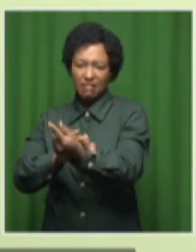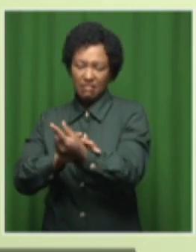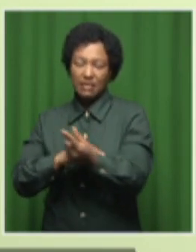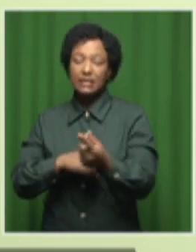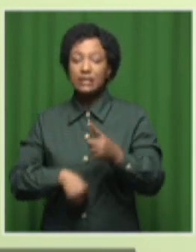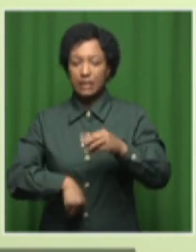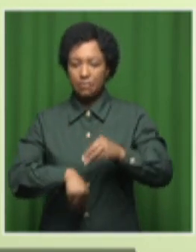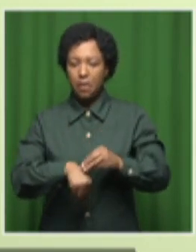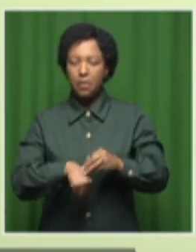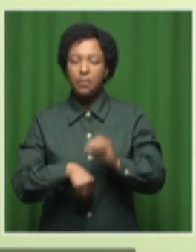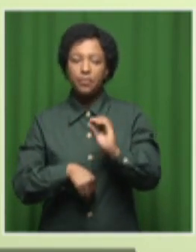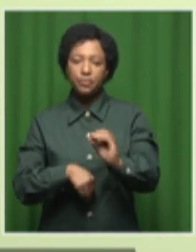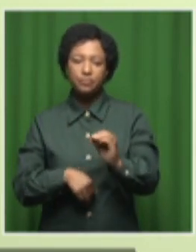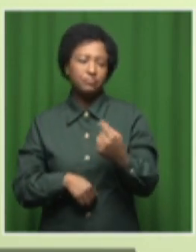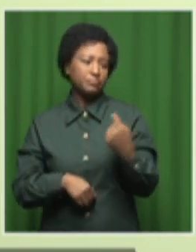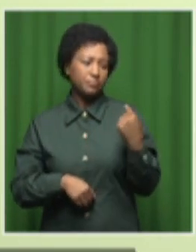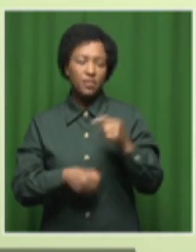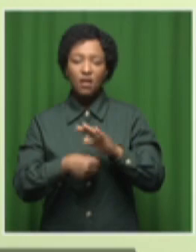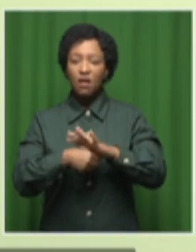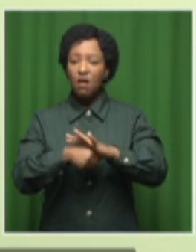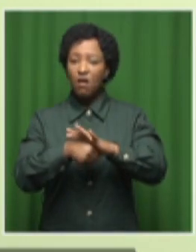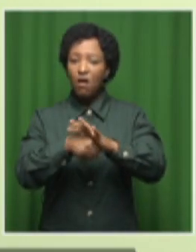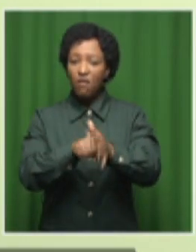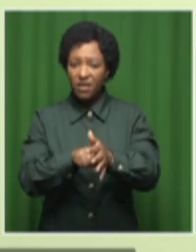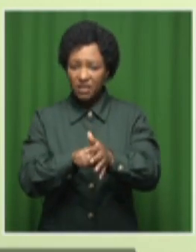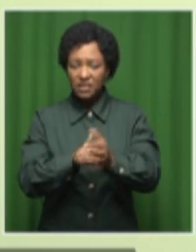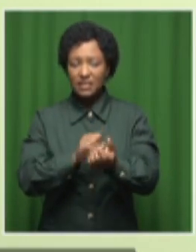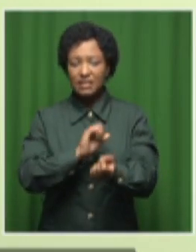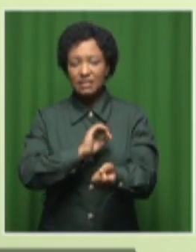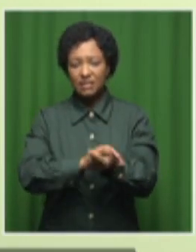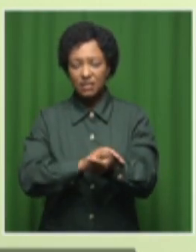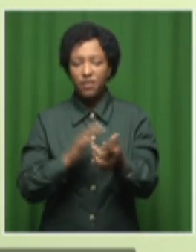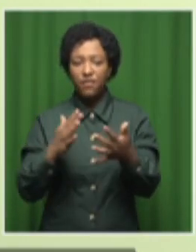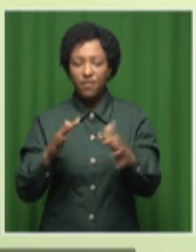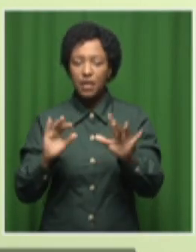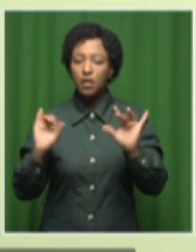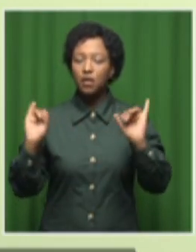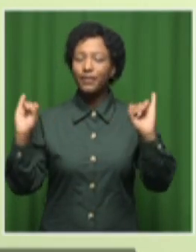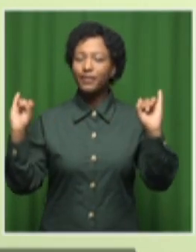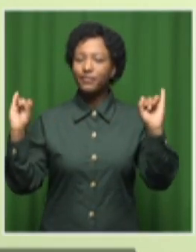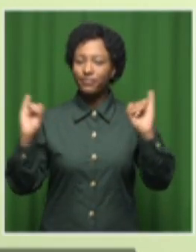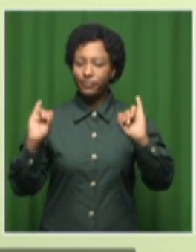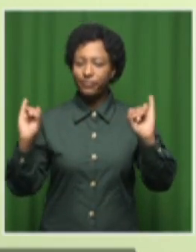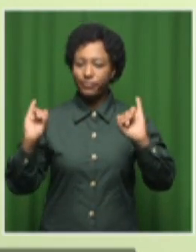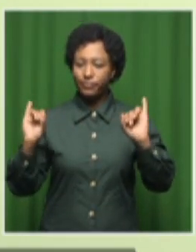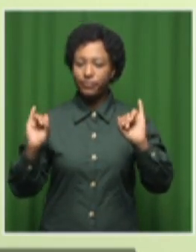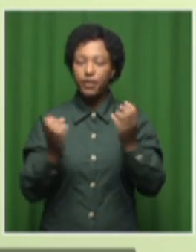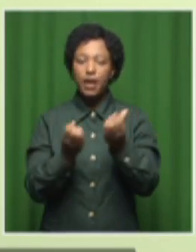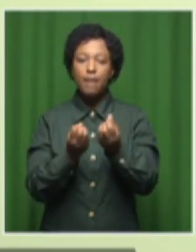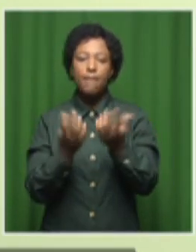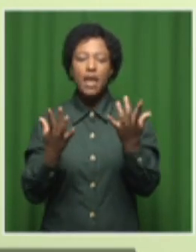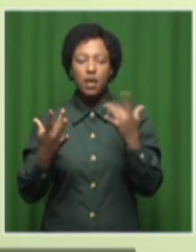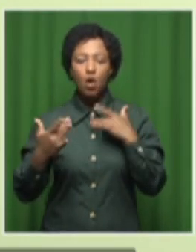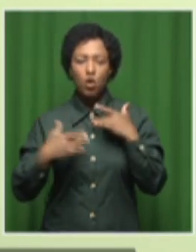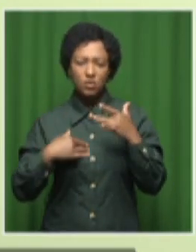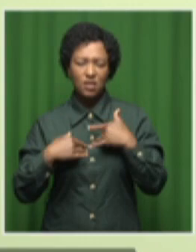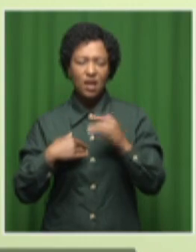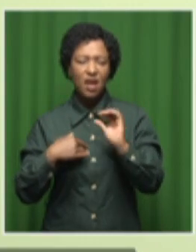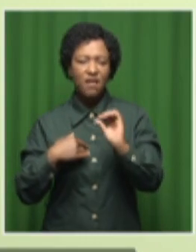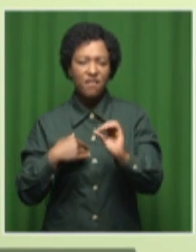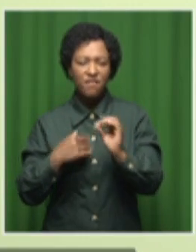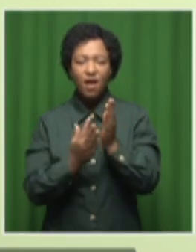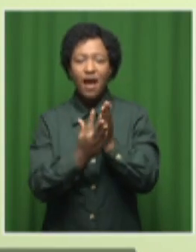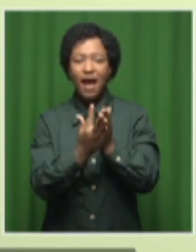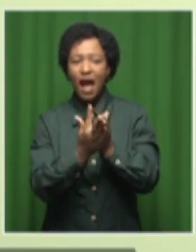saw during COVID-19, it's the very height of the pandemic, there were many concerns about access when it comes to